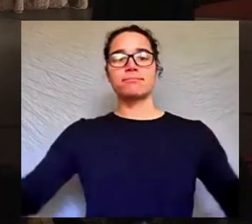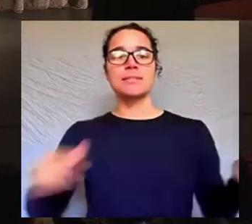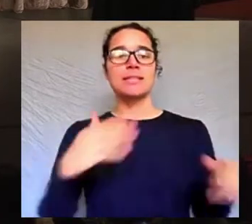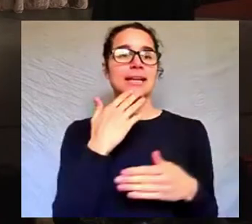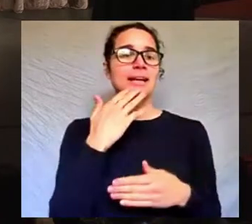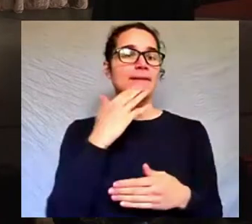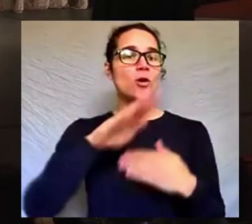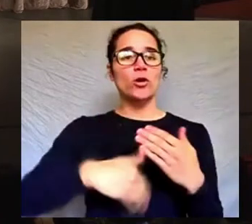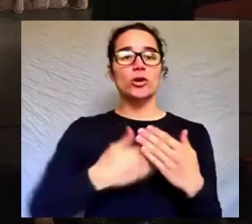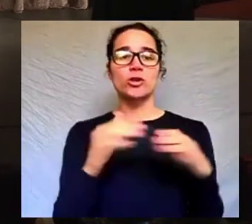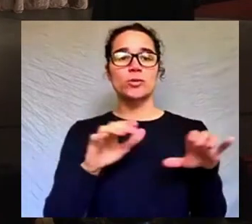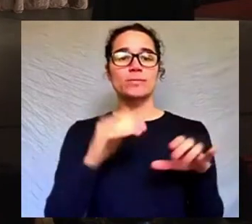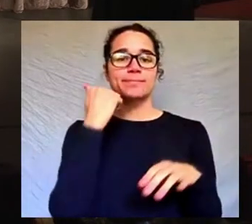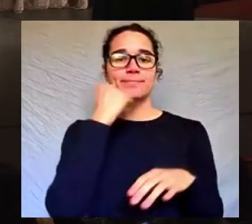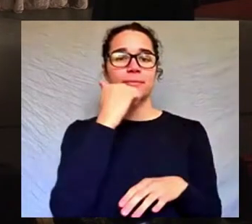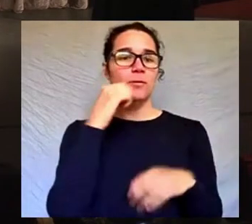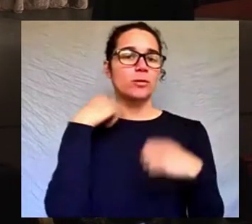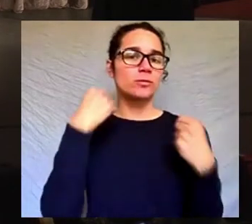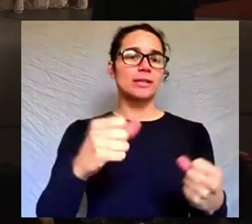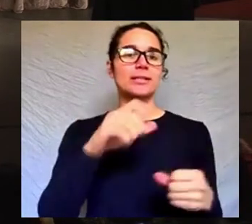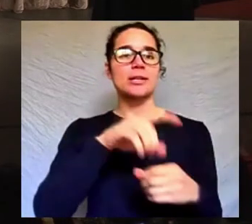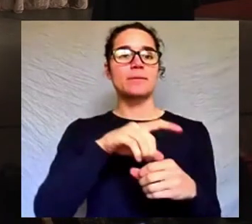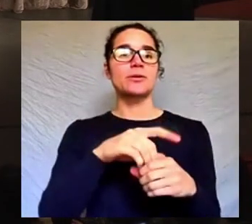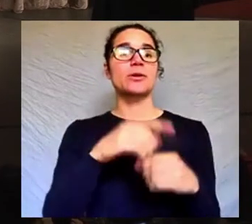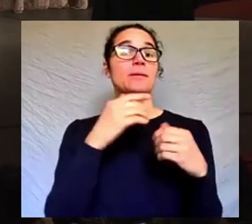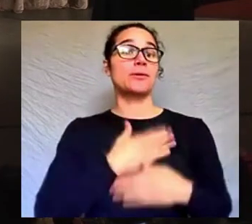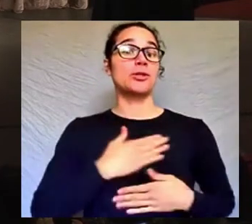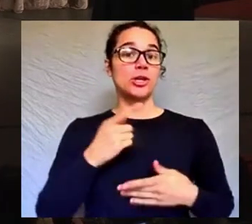our democracy. We appreciate you.